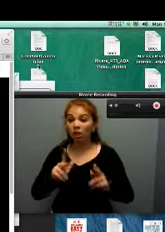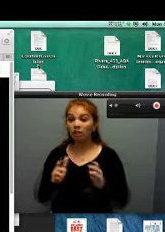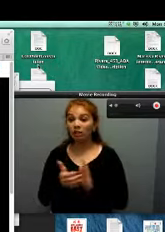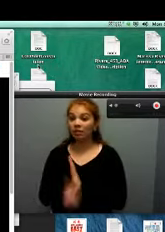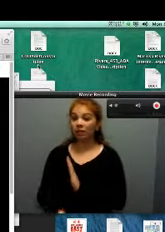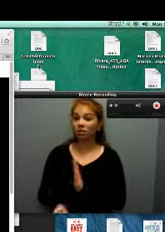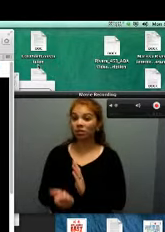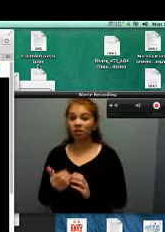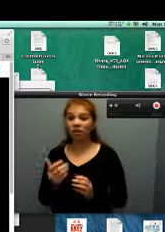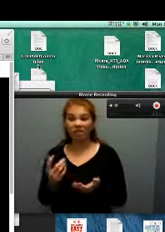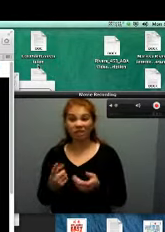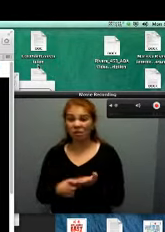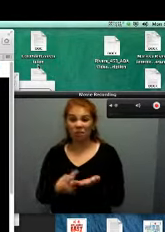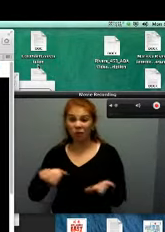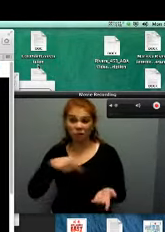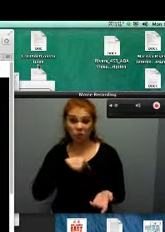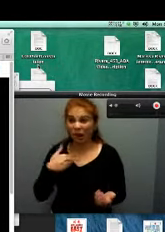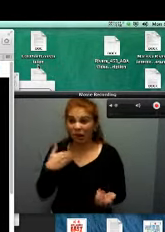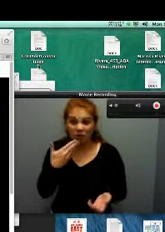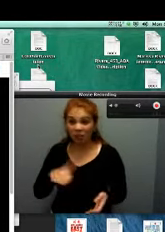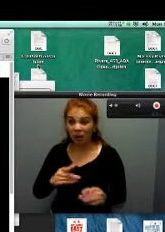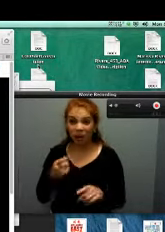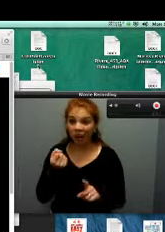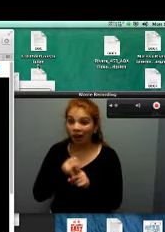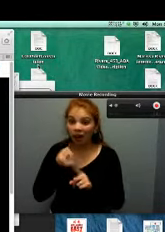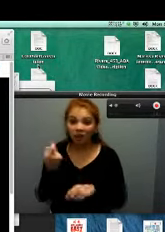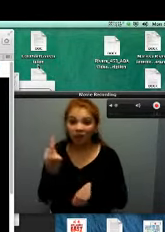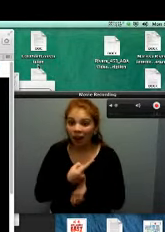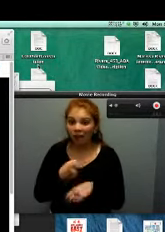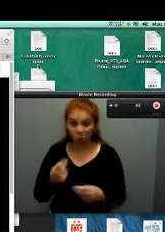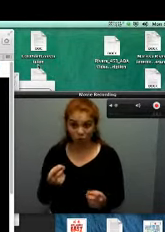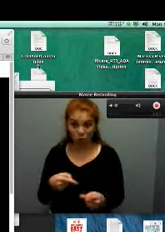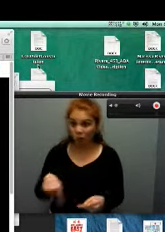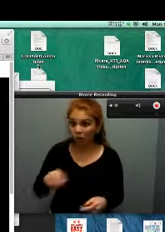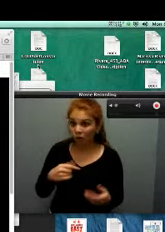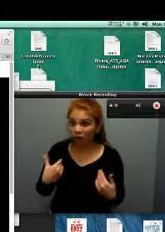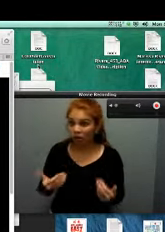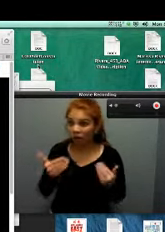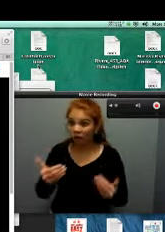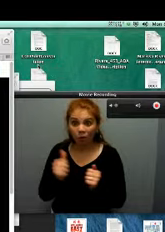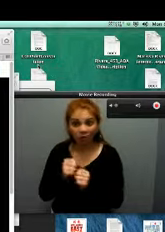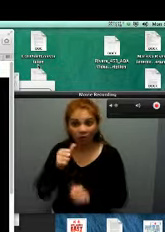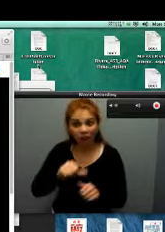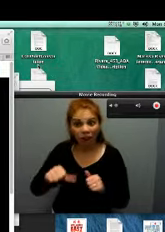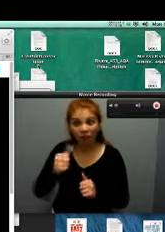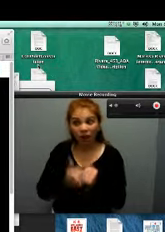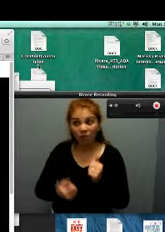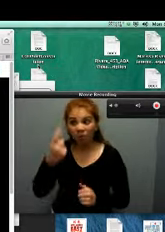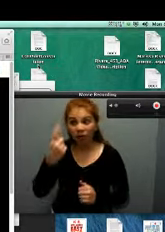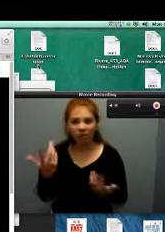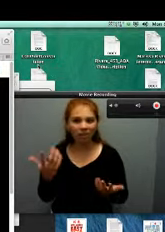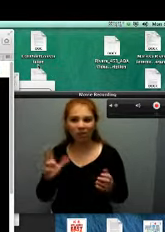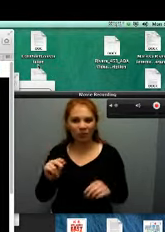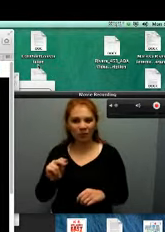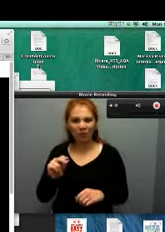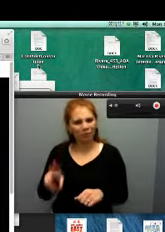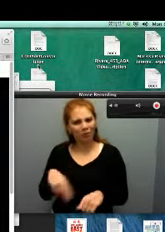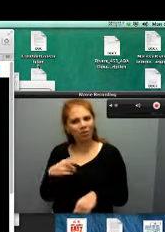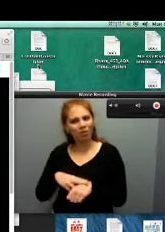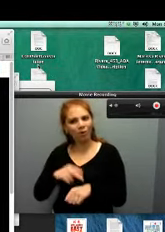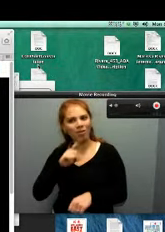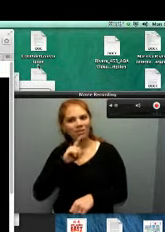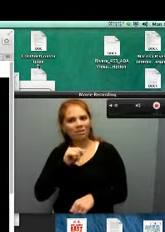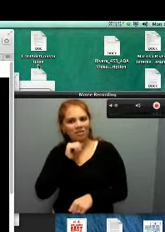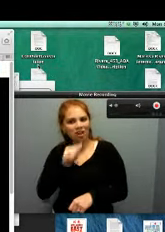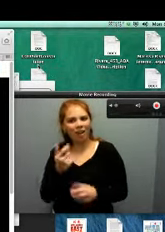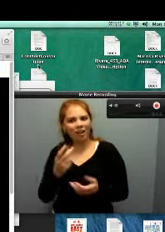Sometimes we just have a bad day. Do you get along with everybody? No, of course not. So take